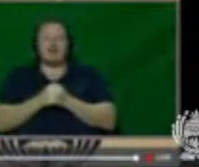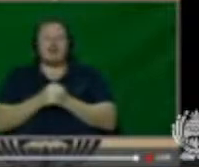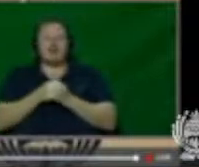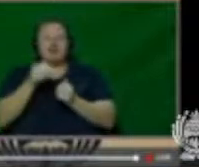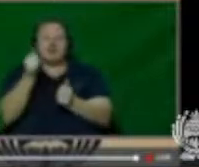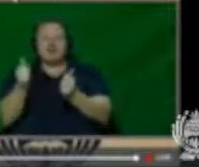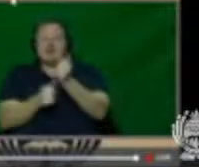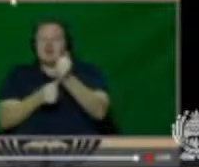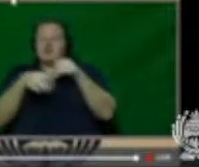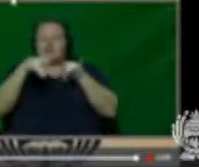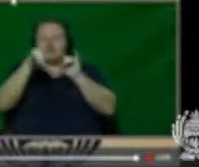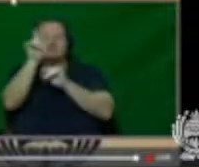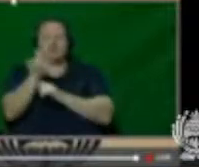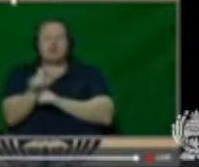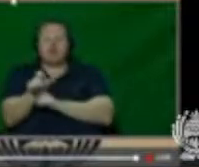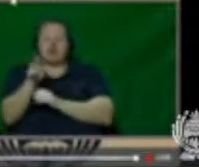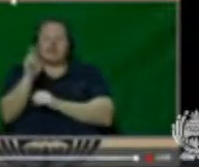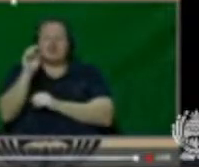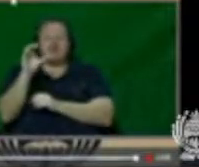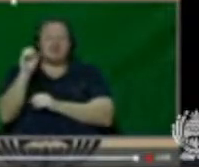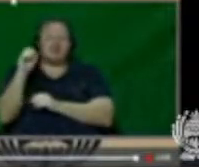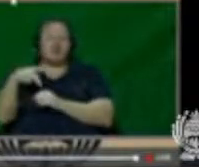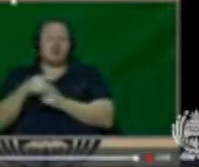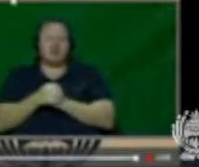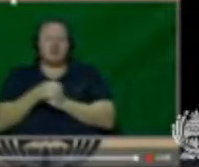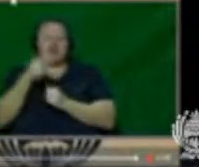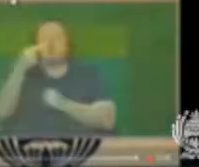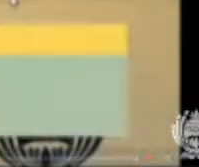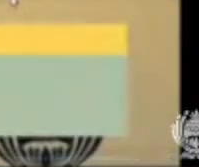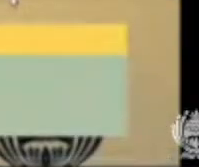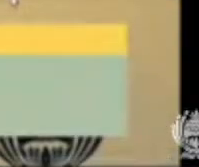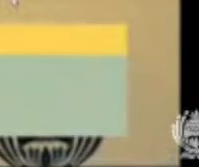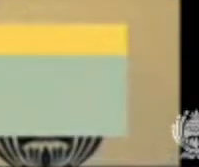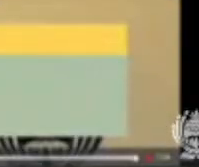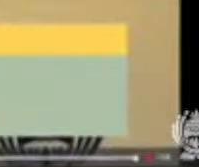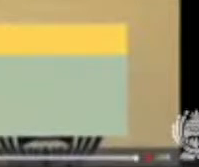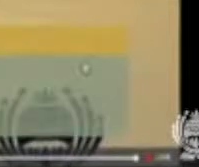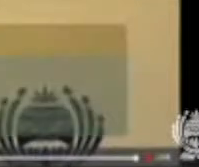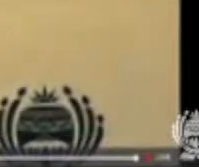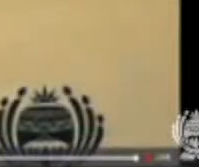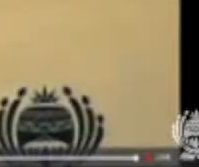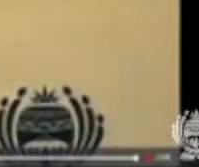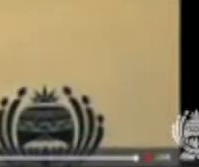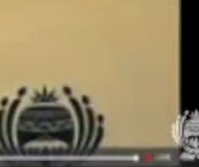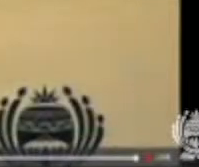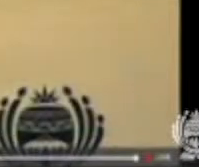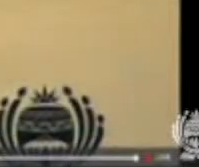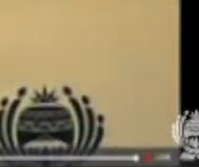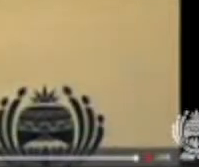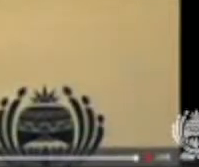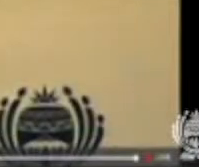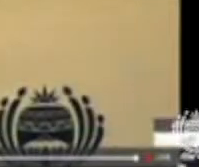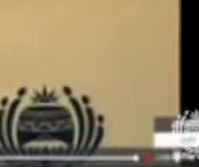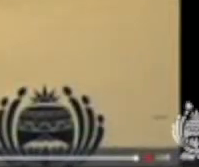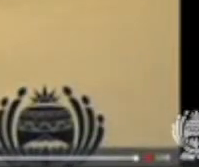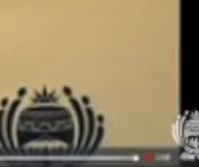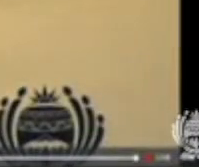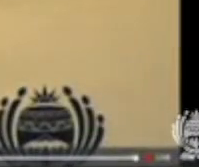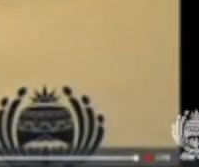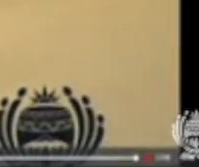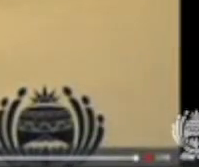of the National Council of Provinces, Les Govenda, His Excellency, the President of the Republic of South